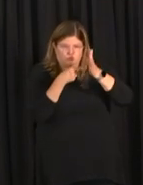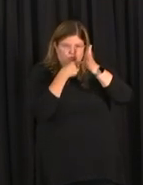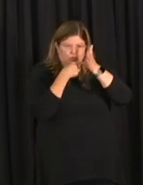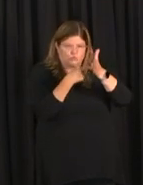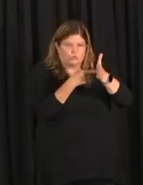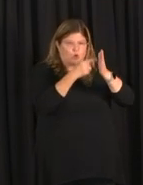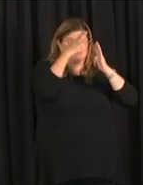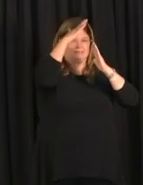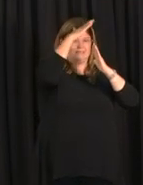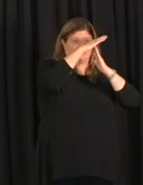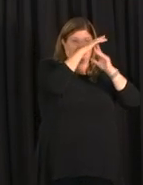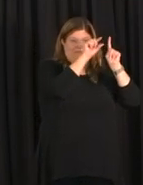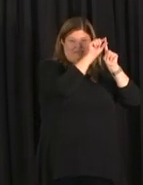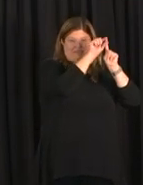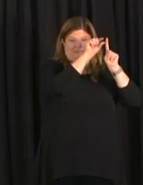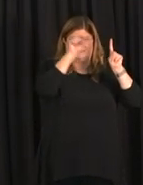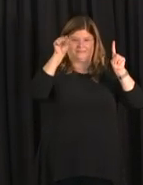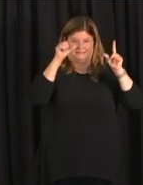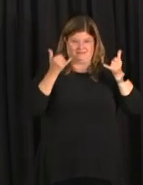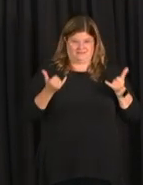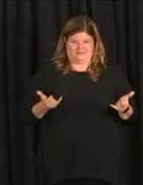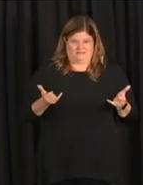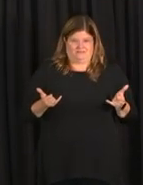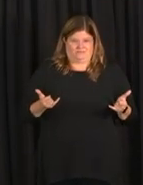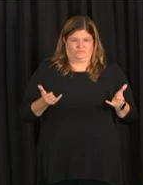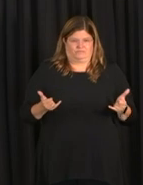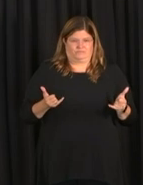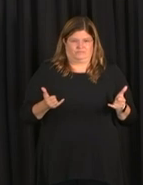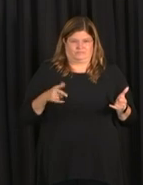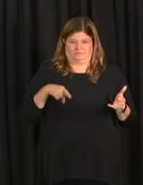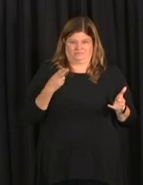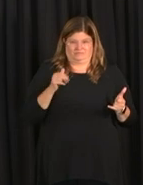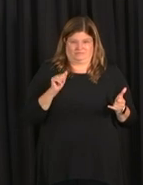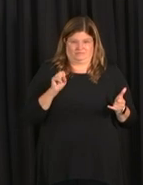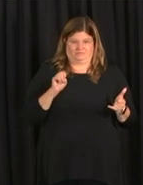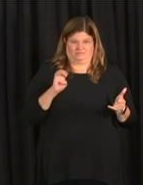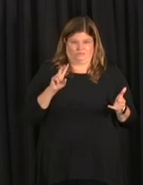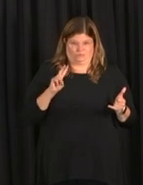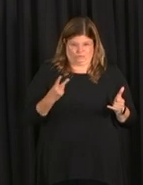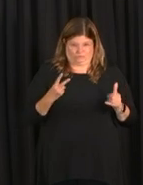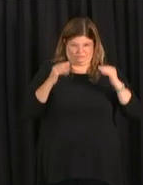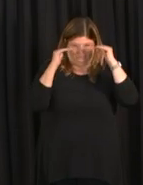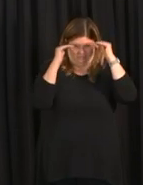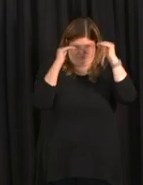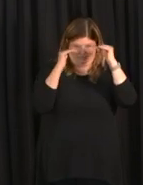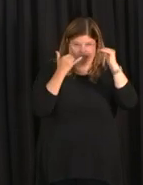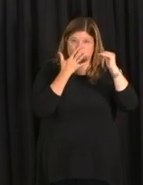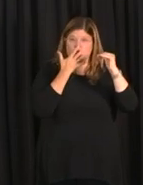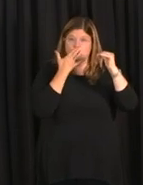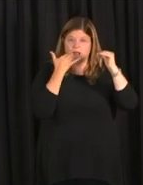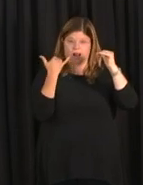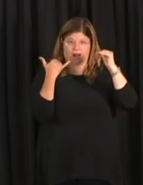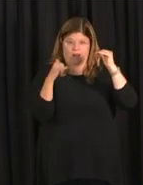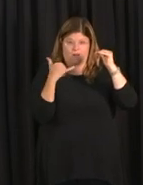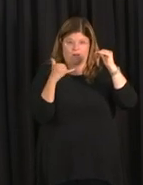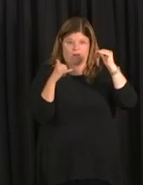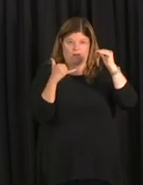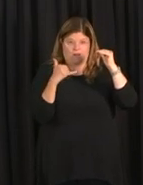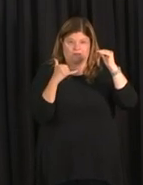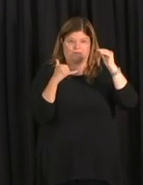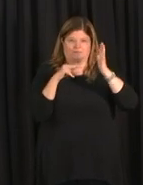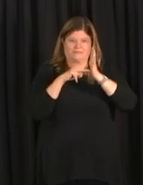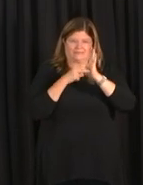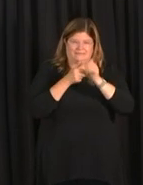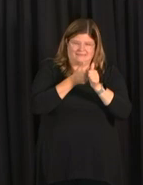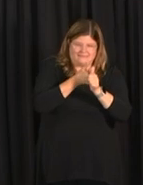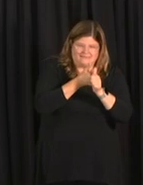current status of the phase that we are in. Phase 2 is indicated by the color yellow. So for